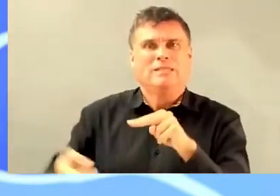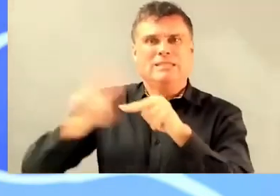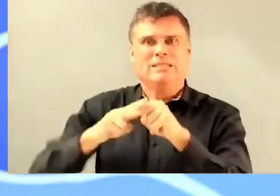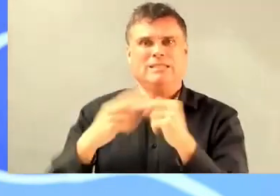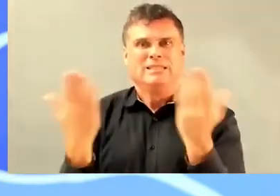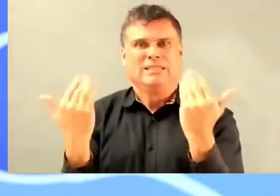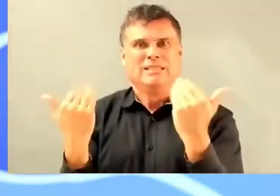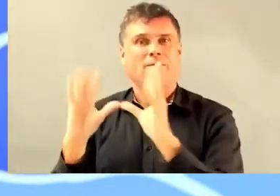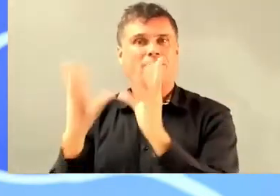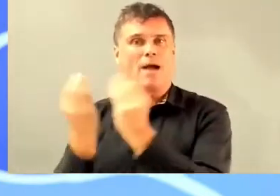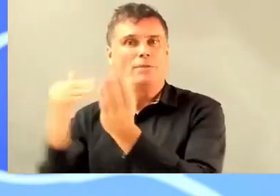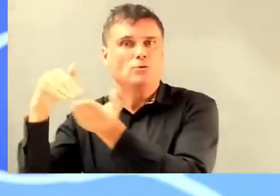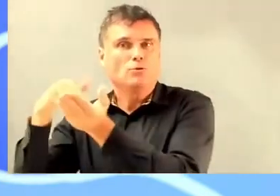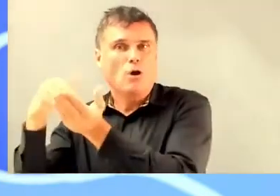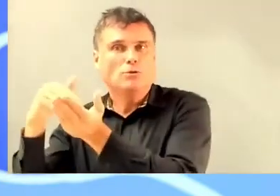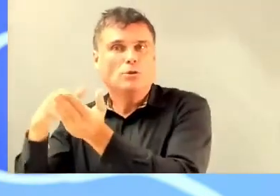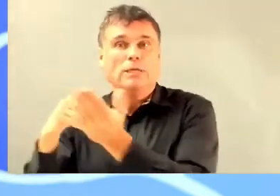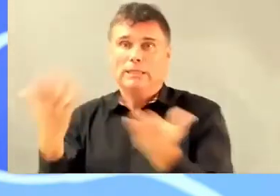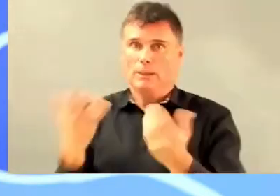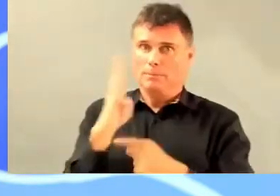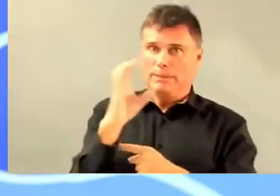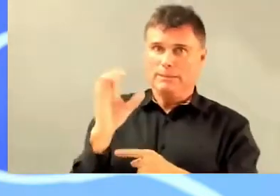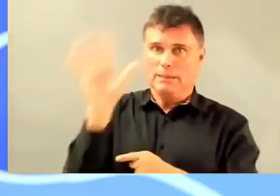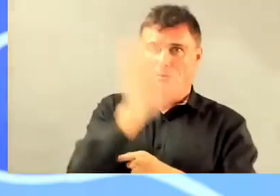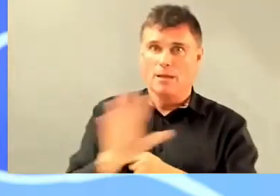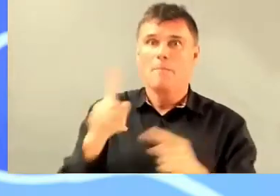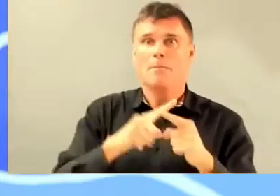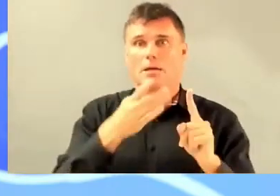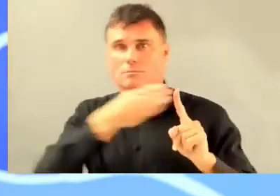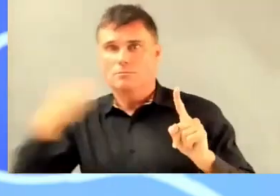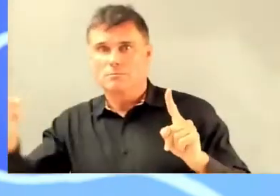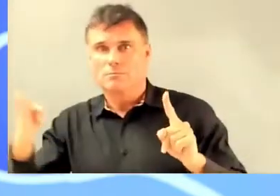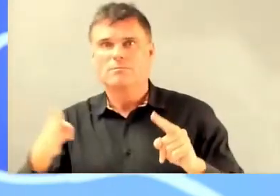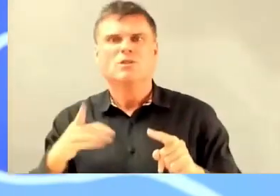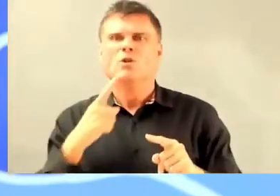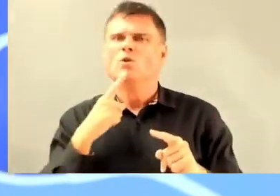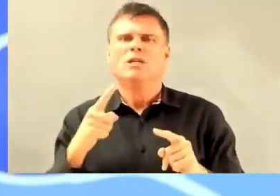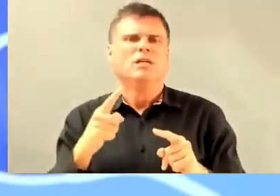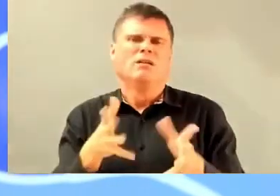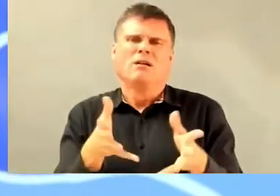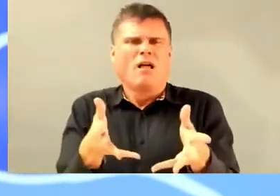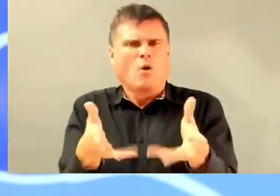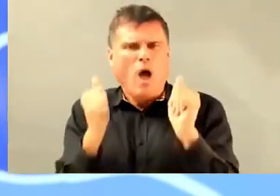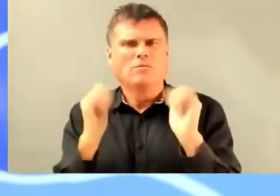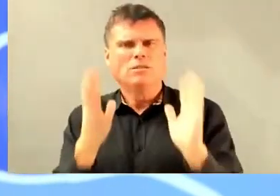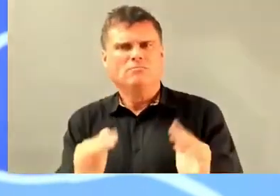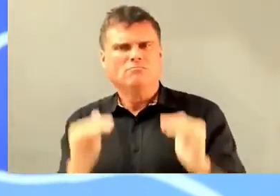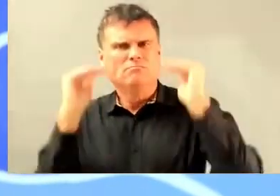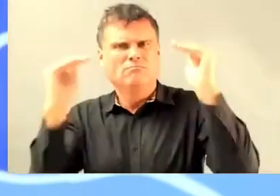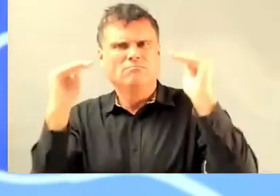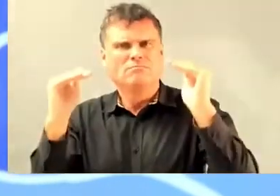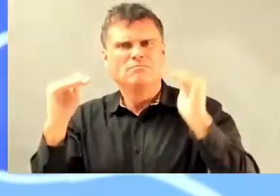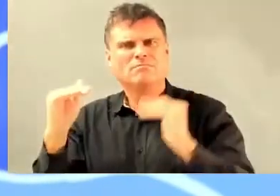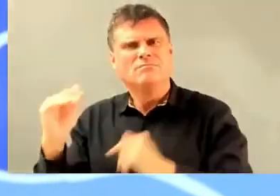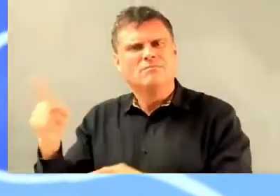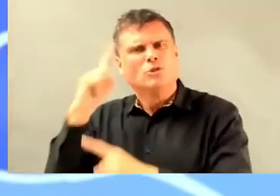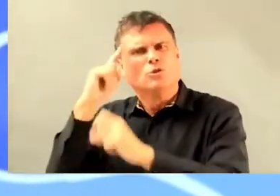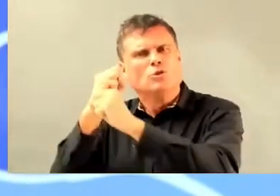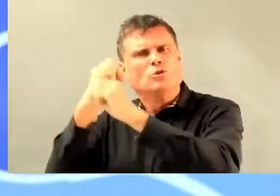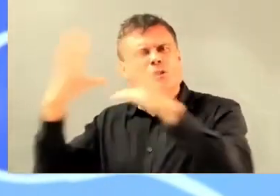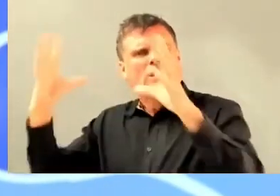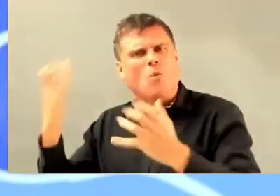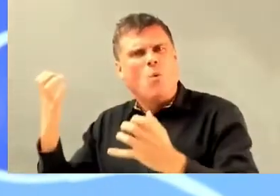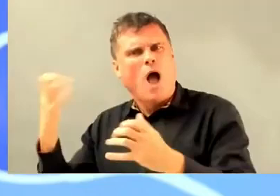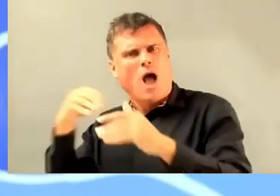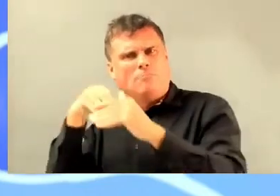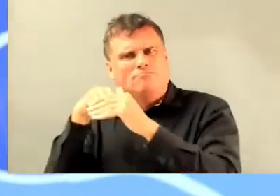to British Columbia and practice, fully qualified doctors who have been dreaming about coming here but have only encountered roadblocks